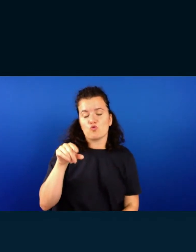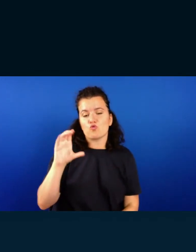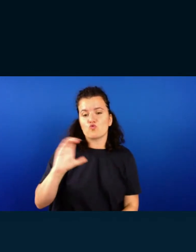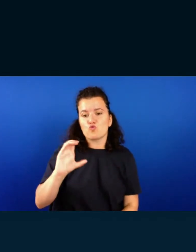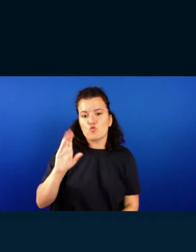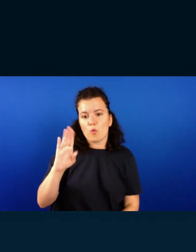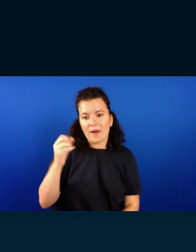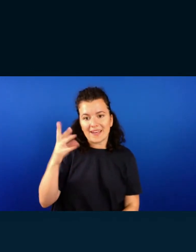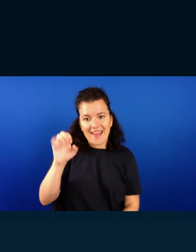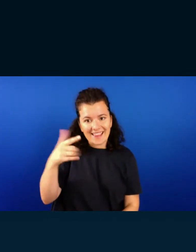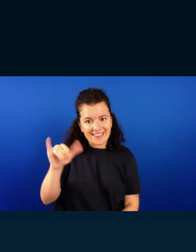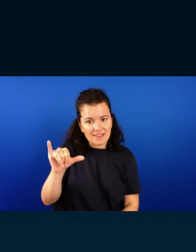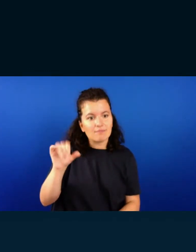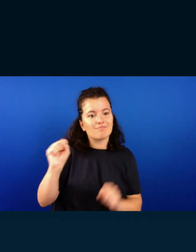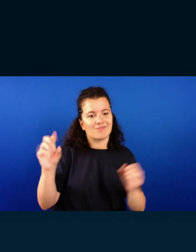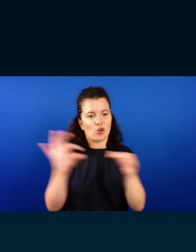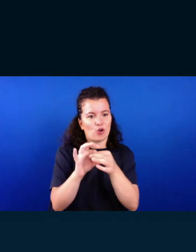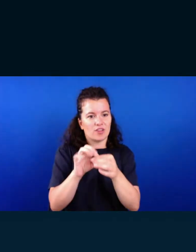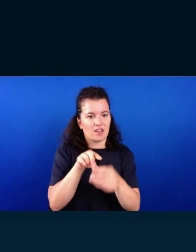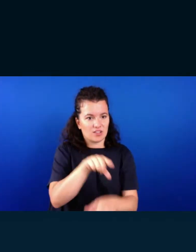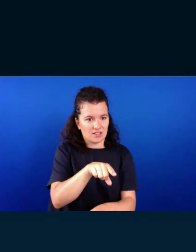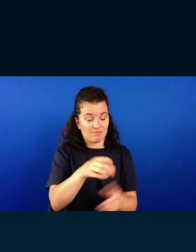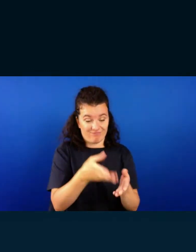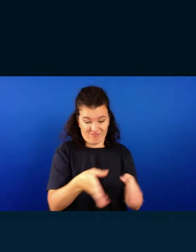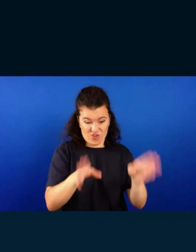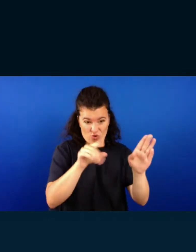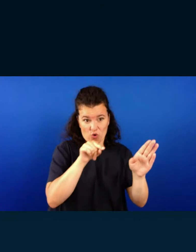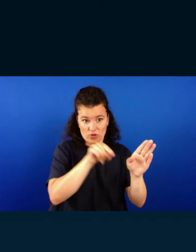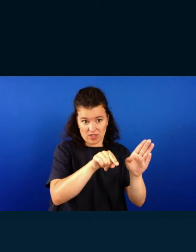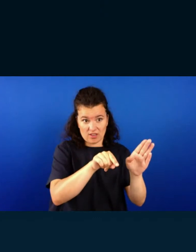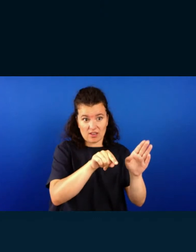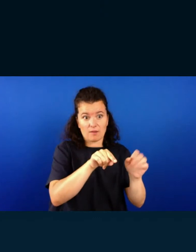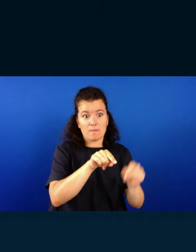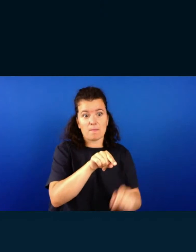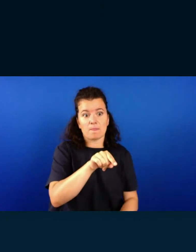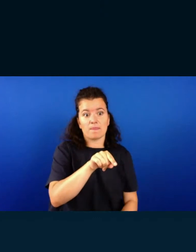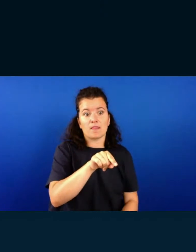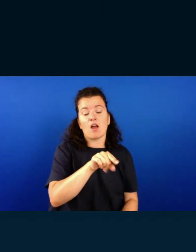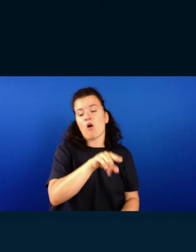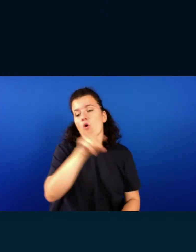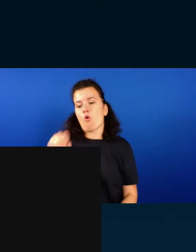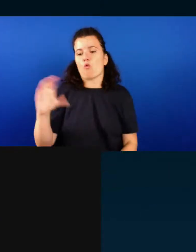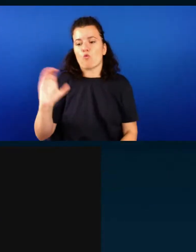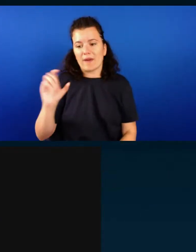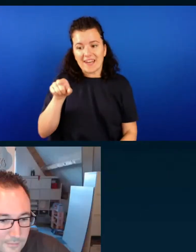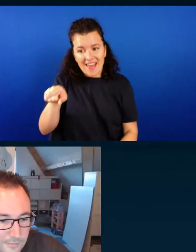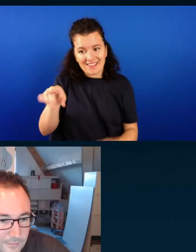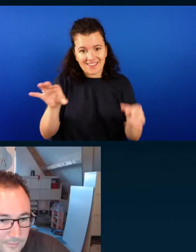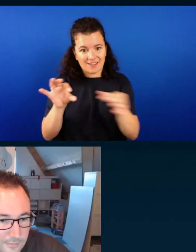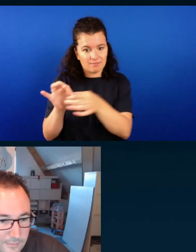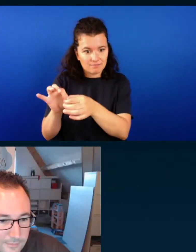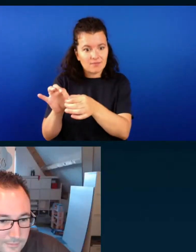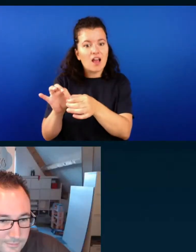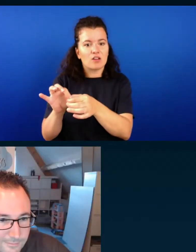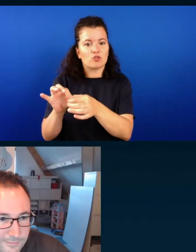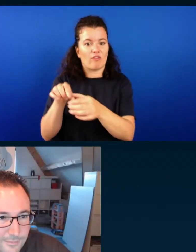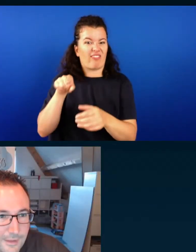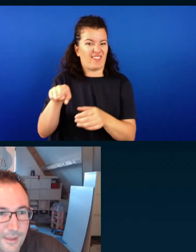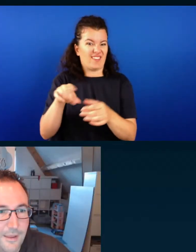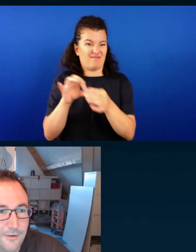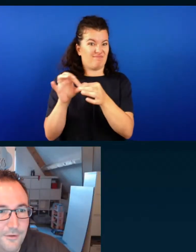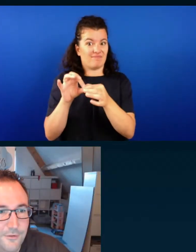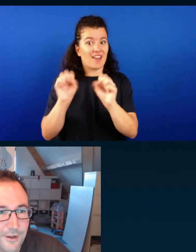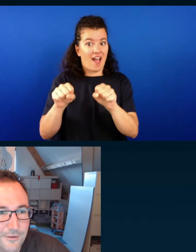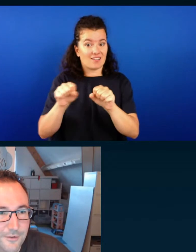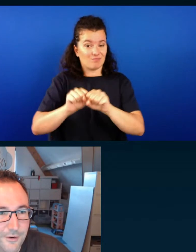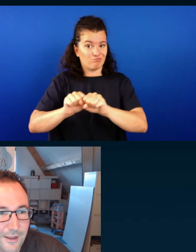from the container registry, that can be deployed over into Kubernetes, and boom, that's exciting. So I'm actually going to show you